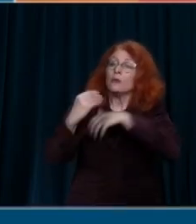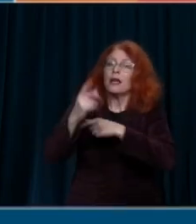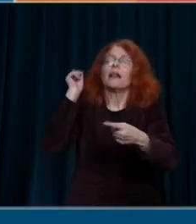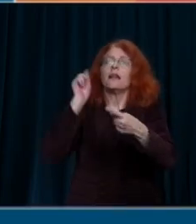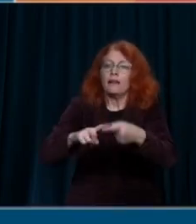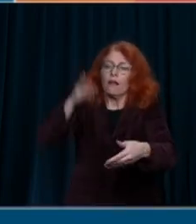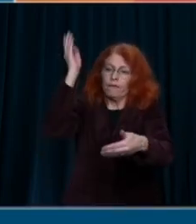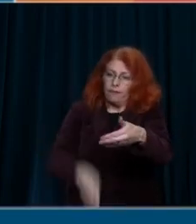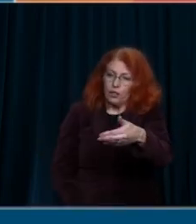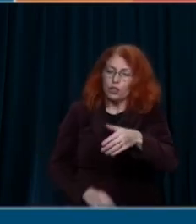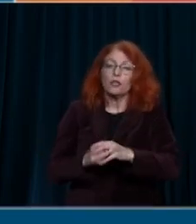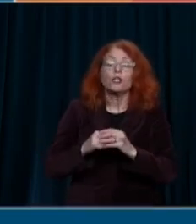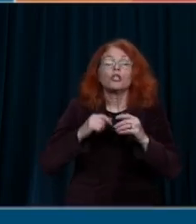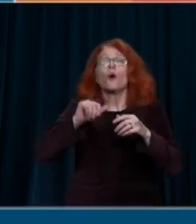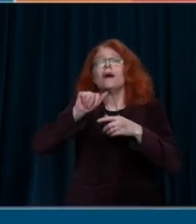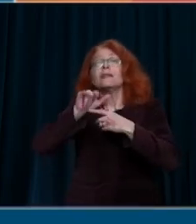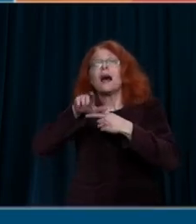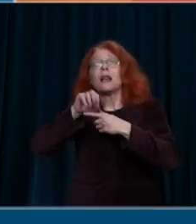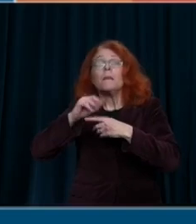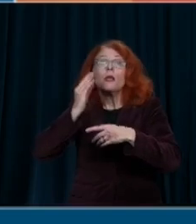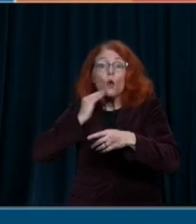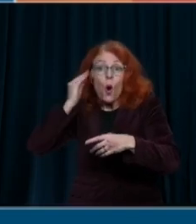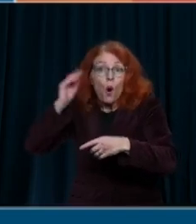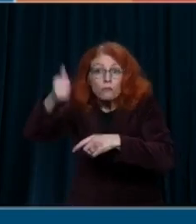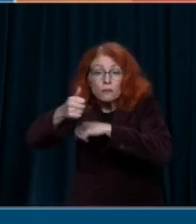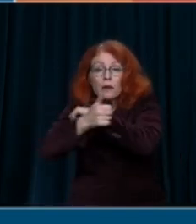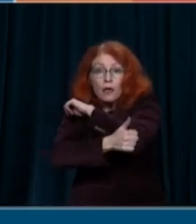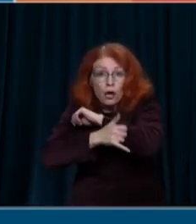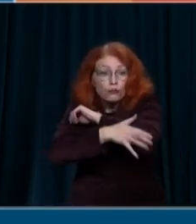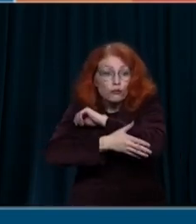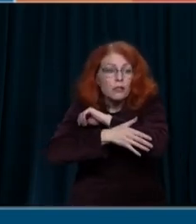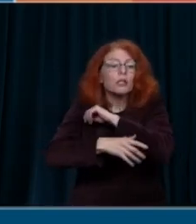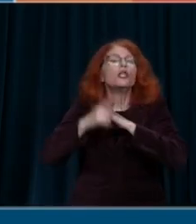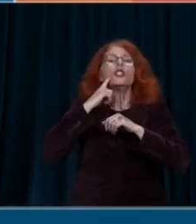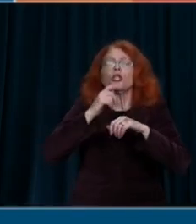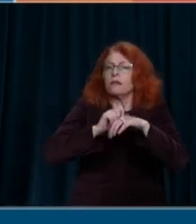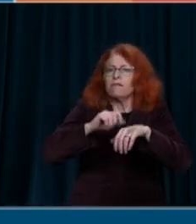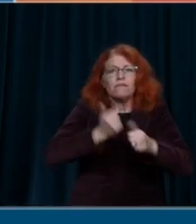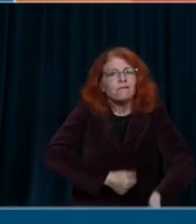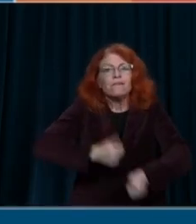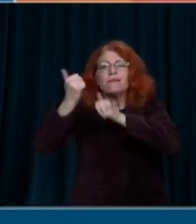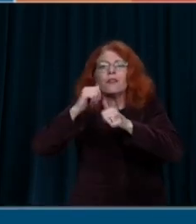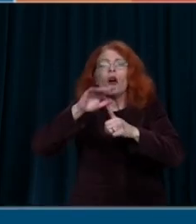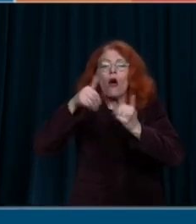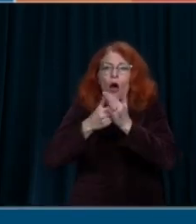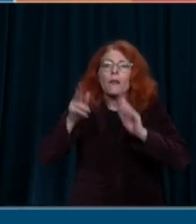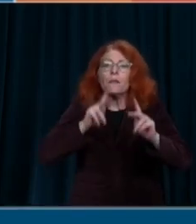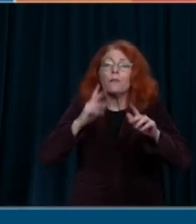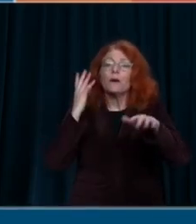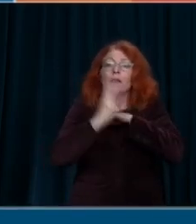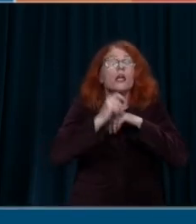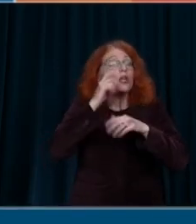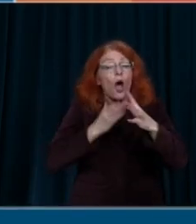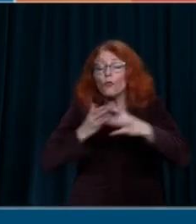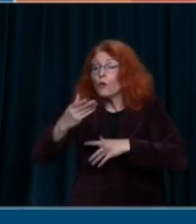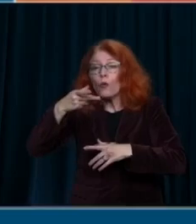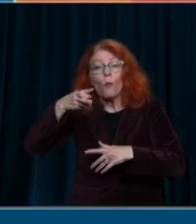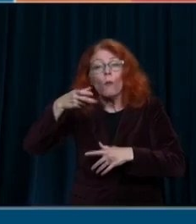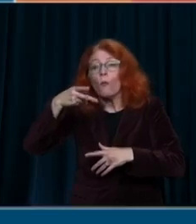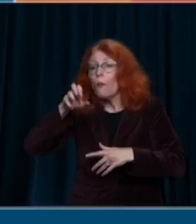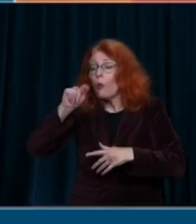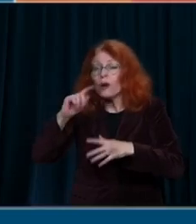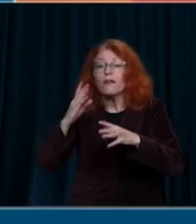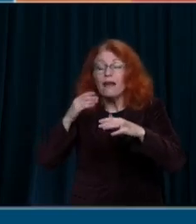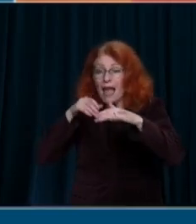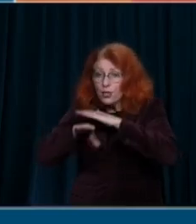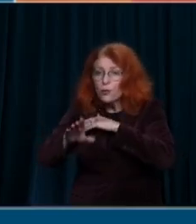done. So asylum, in their home countries, we should deport all of people who came across not through a port of entry. Get them out.